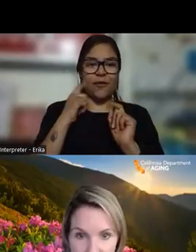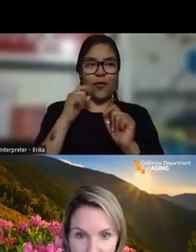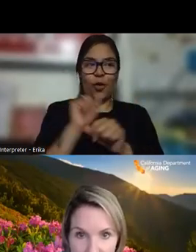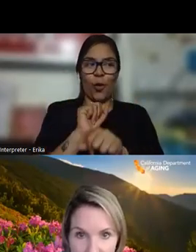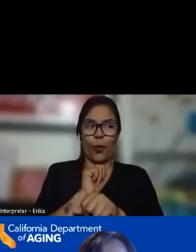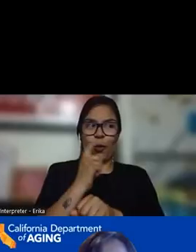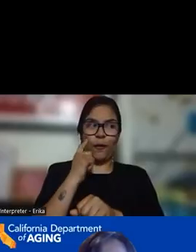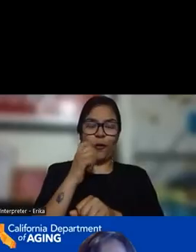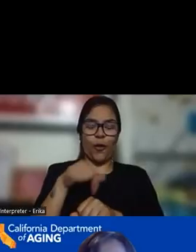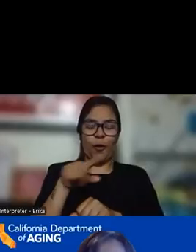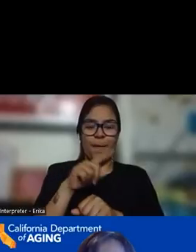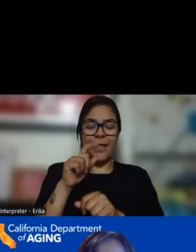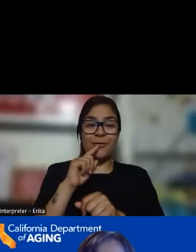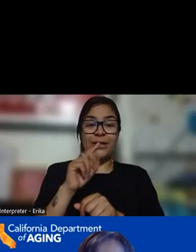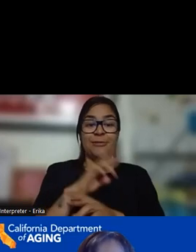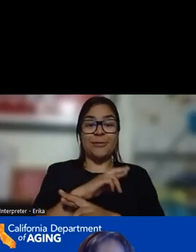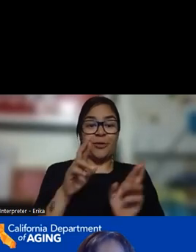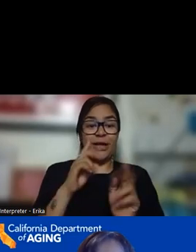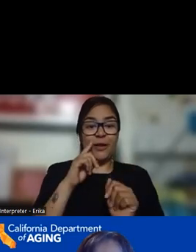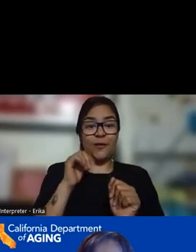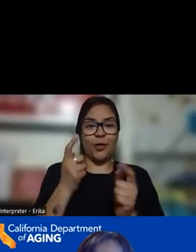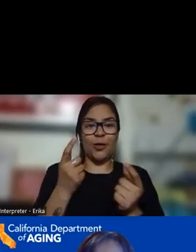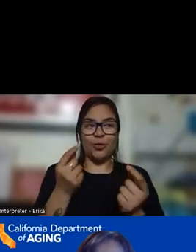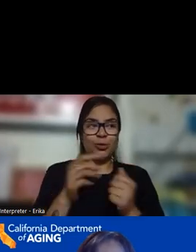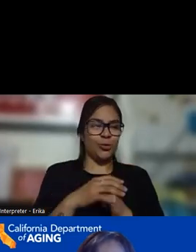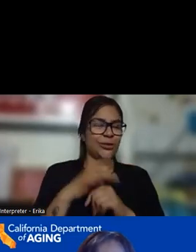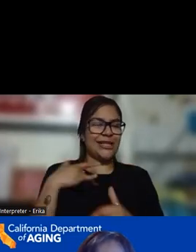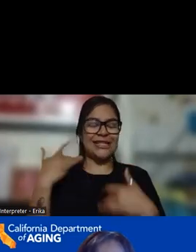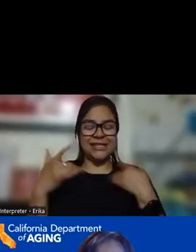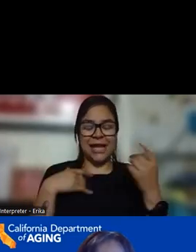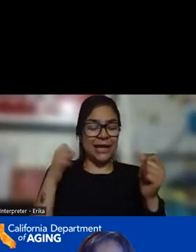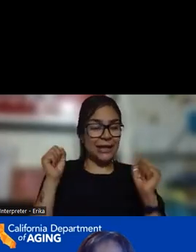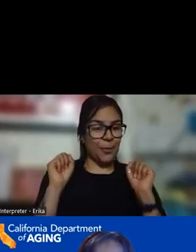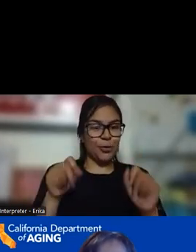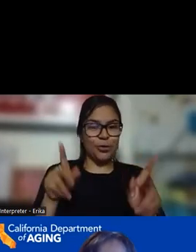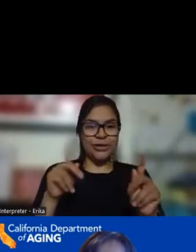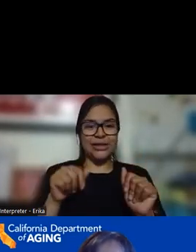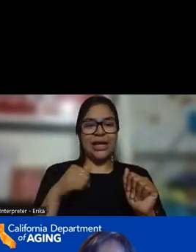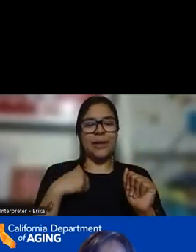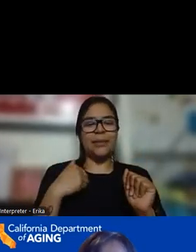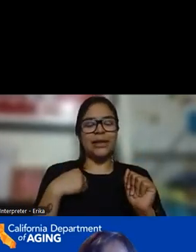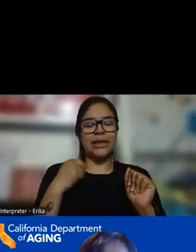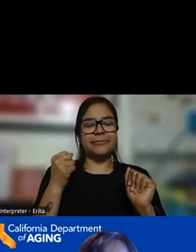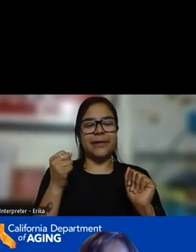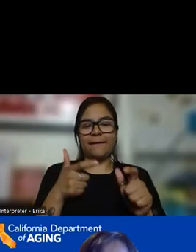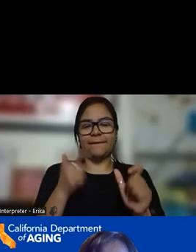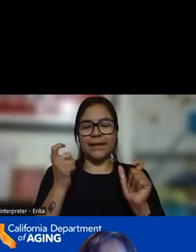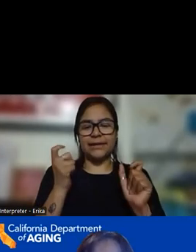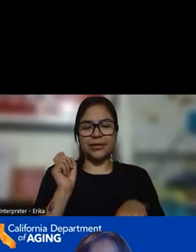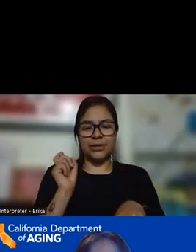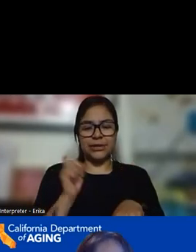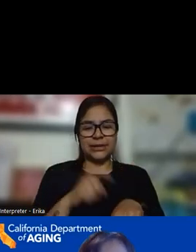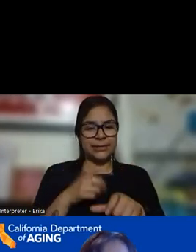We need to be ready to rock and roll. We have a lot of exciting opportunities, and I'm going to give you just a quick update. I know time is short as